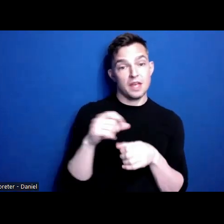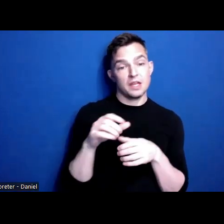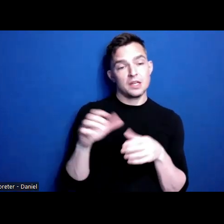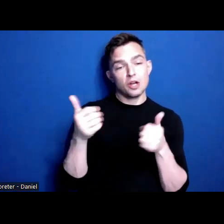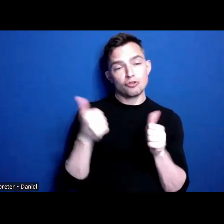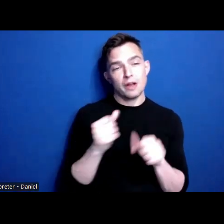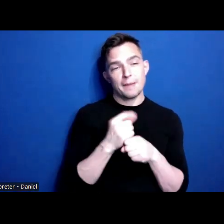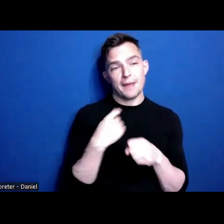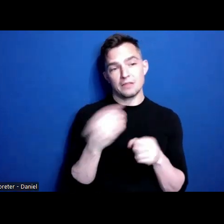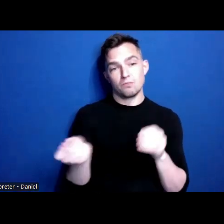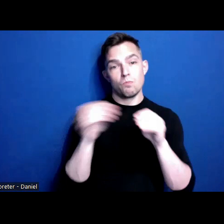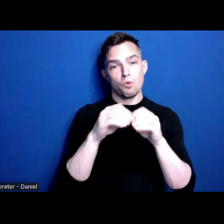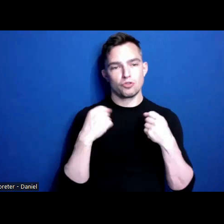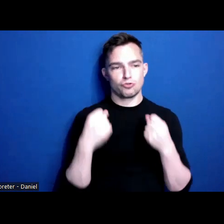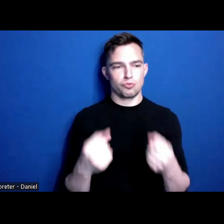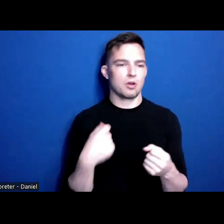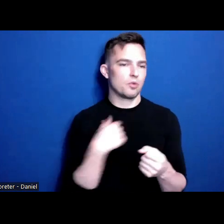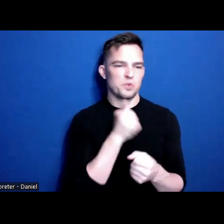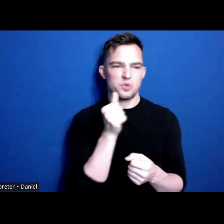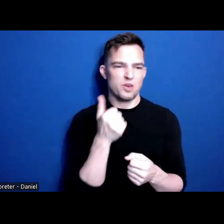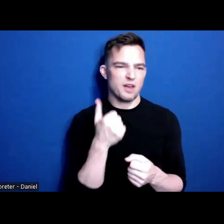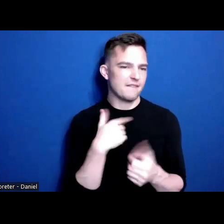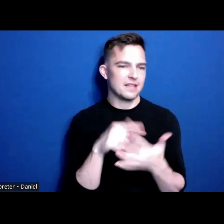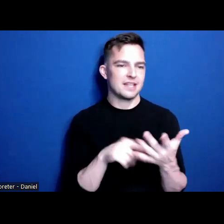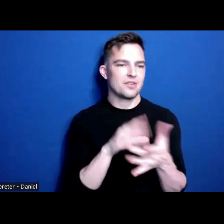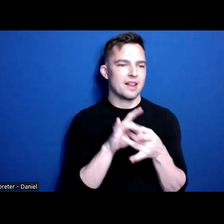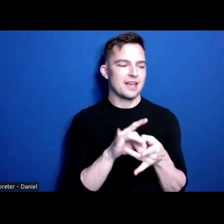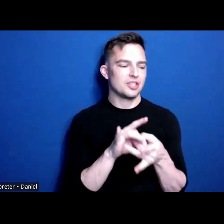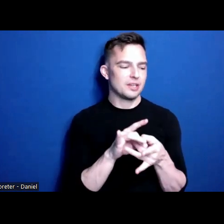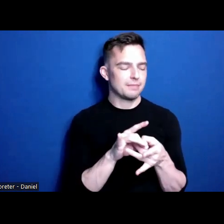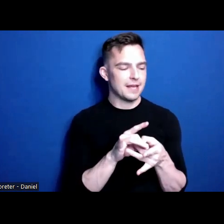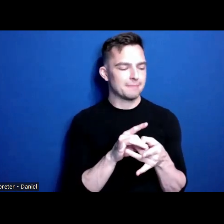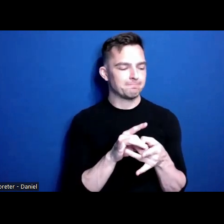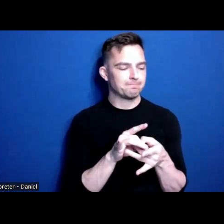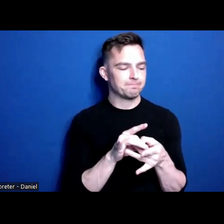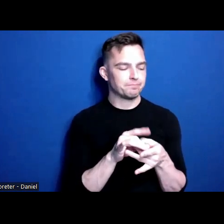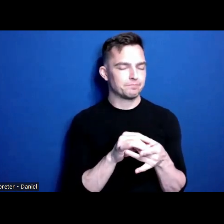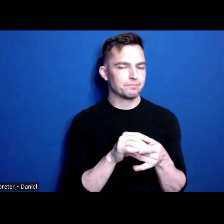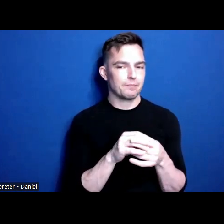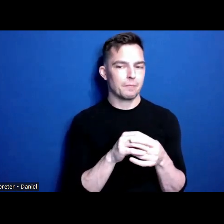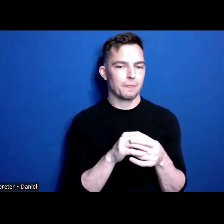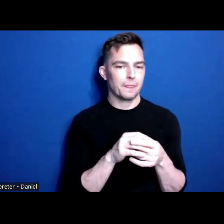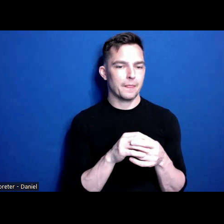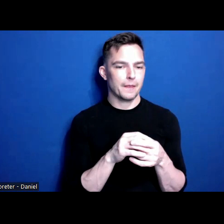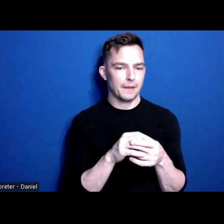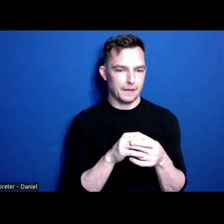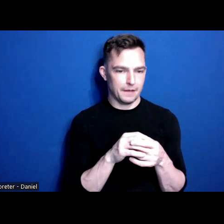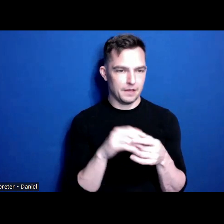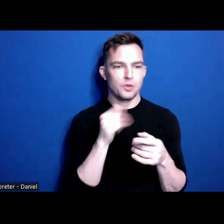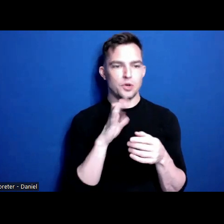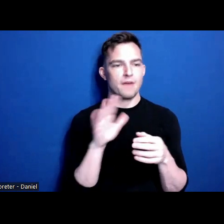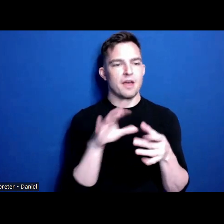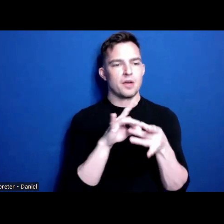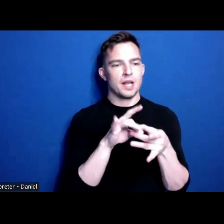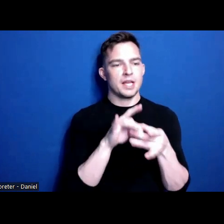stronger. We do not have those relationships that, or our sector does not have those relationships that are condemning.